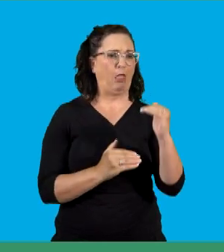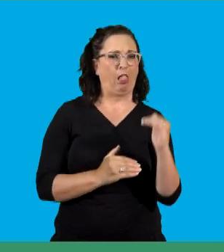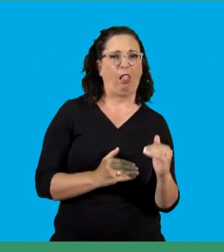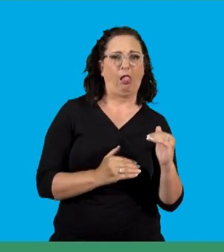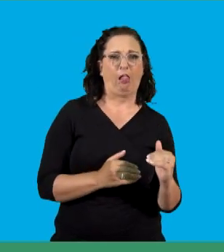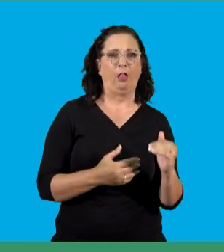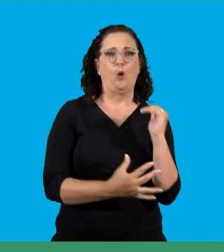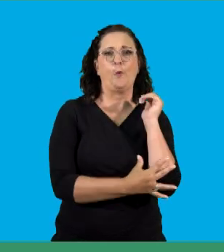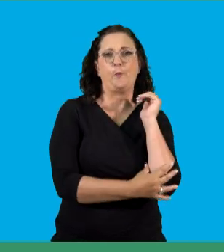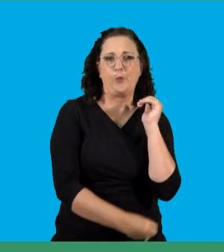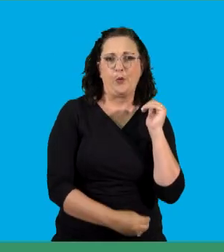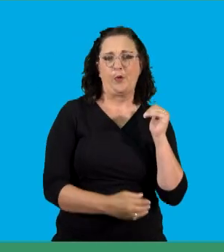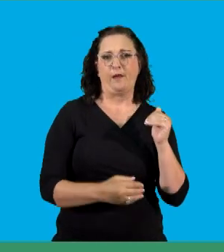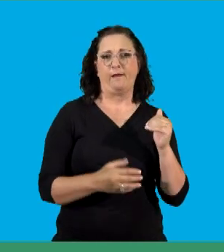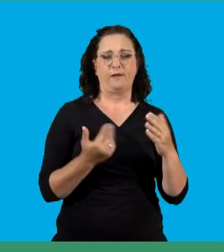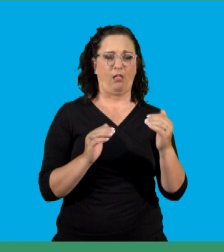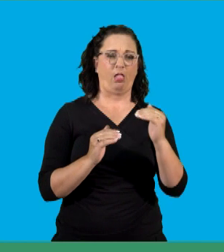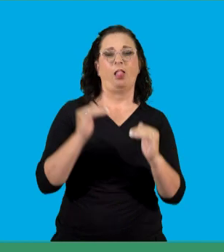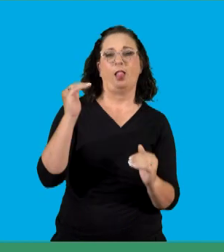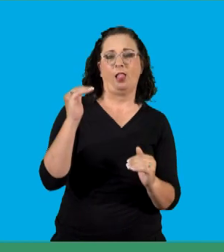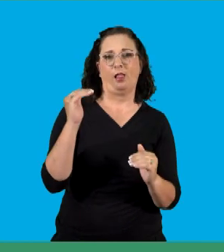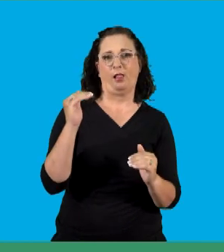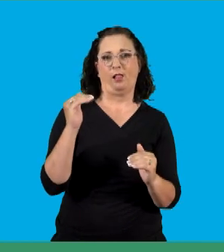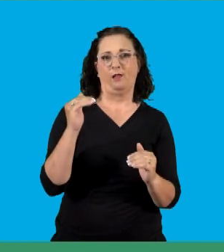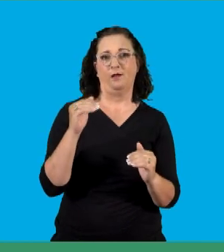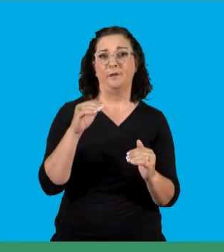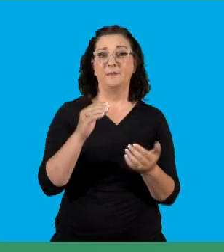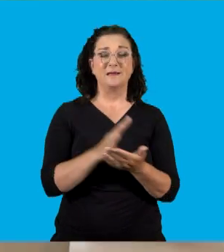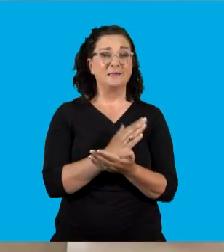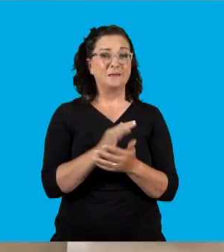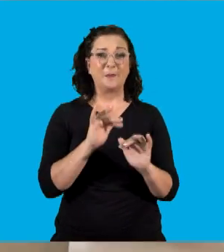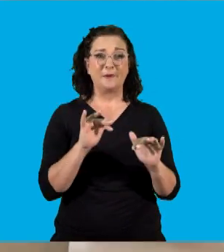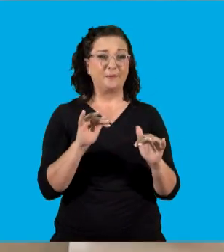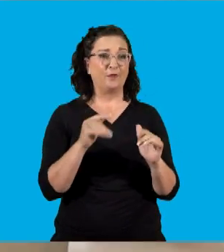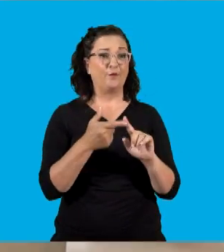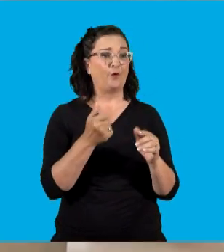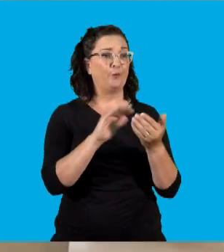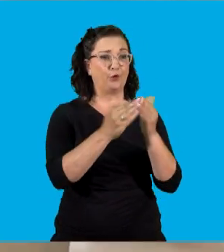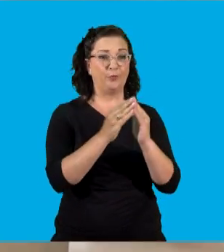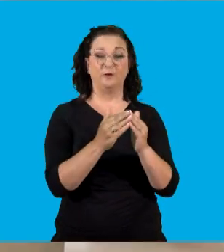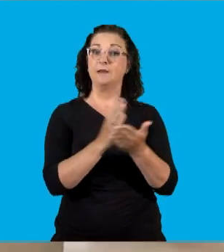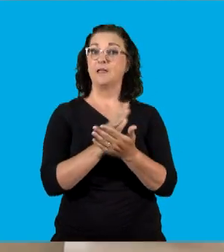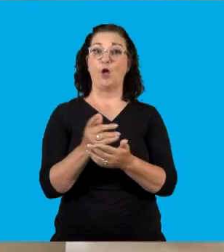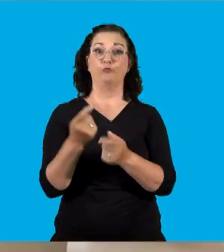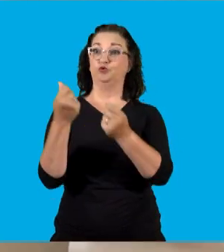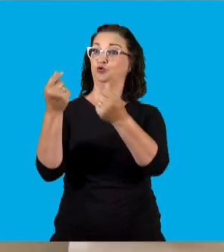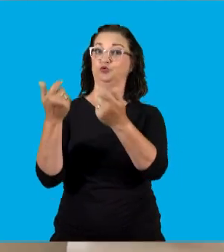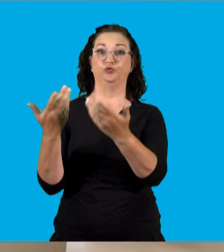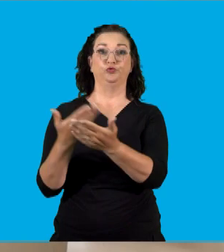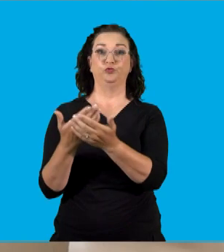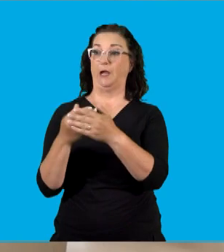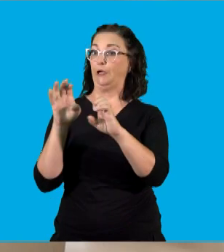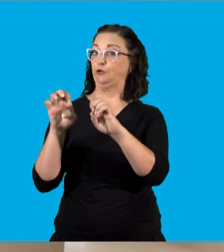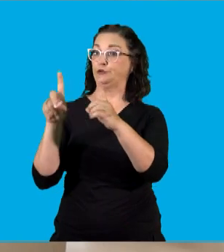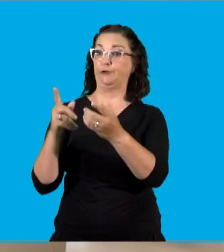desperately poor. So inequality in simple terms, it simply means that some people in the community are rich, some people are able to